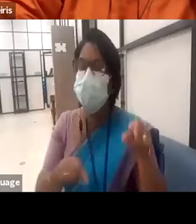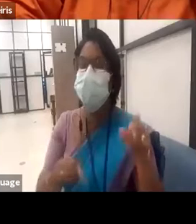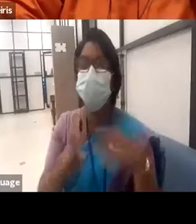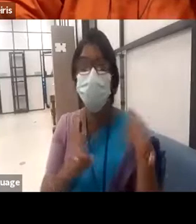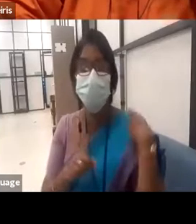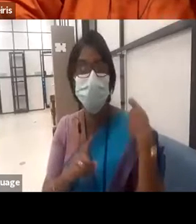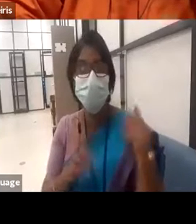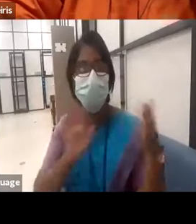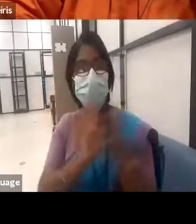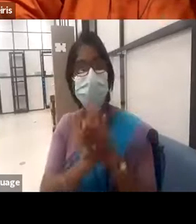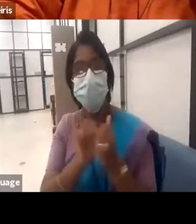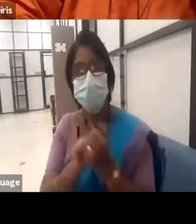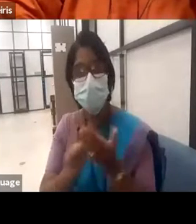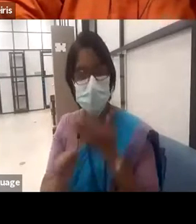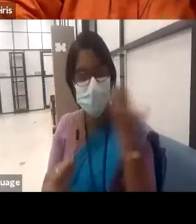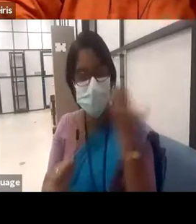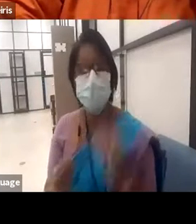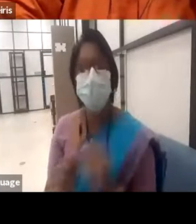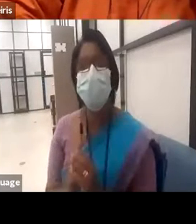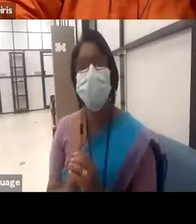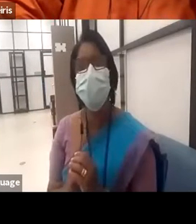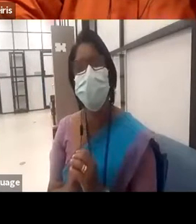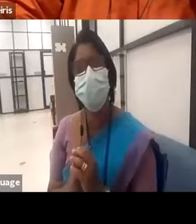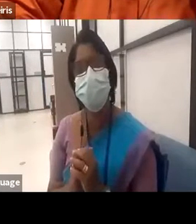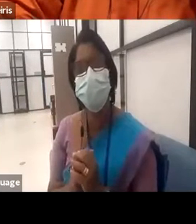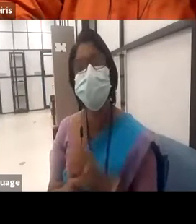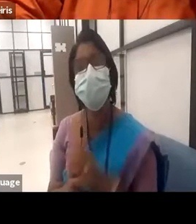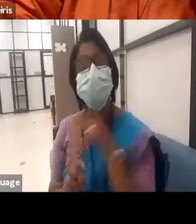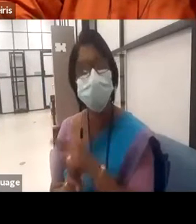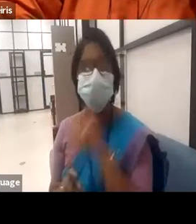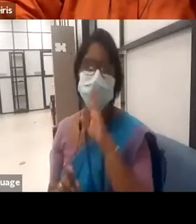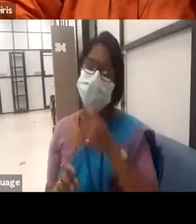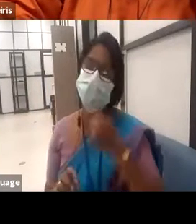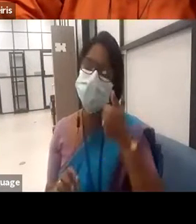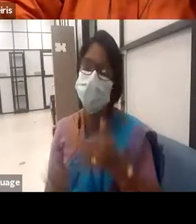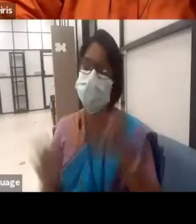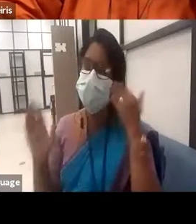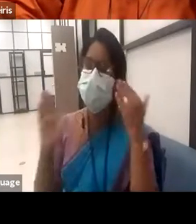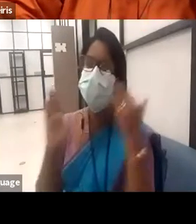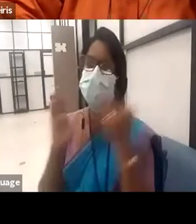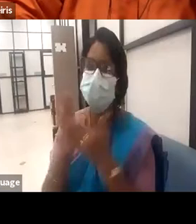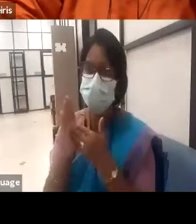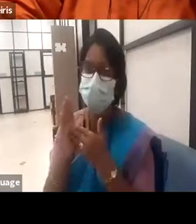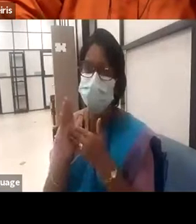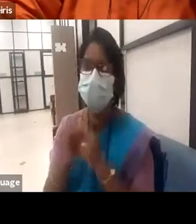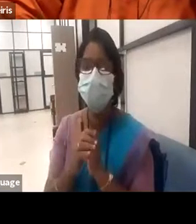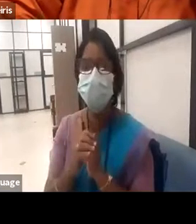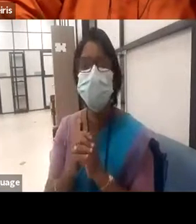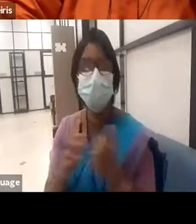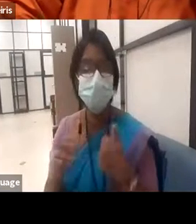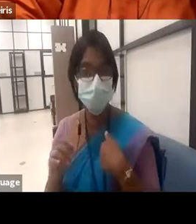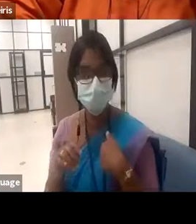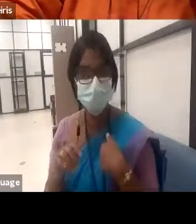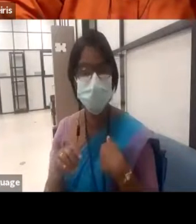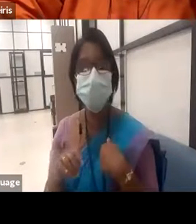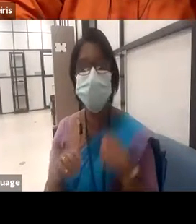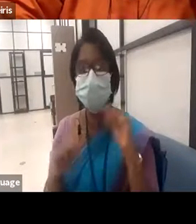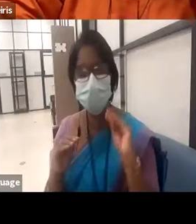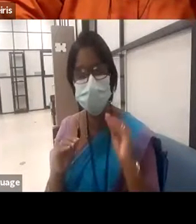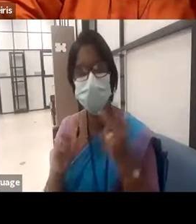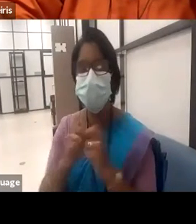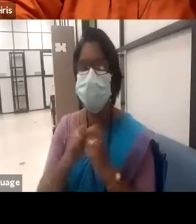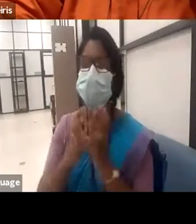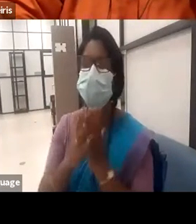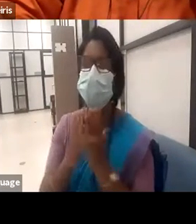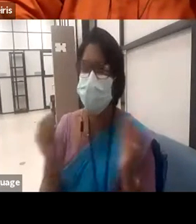concerns, and maybe I have highlighted some solutions also, Denver, and I'm sure we can add